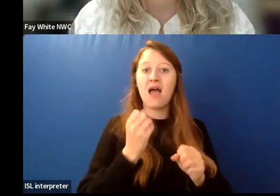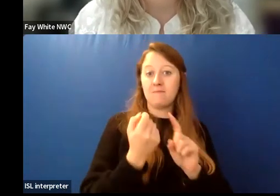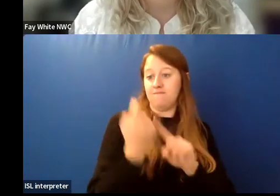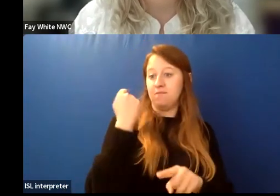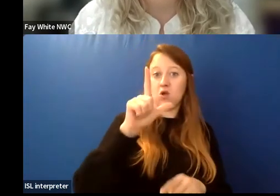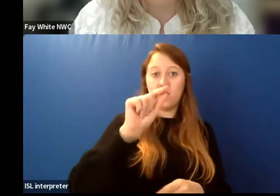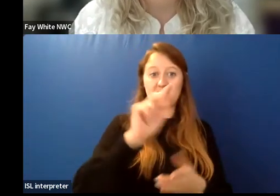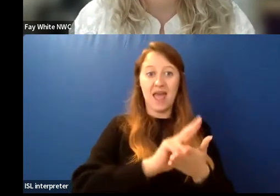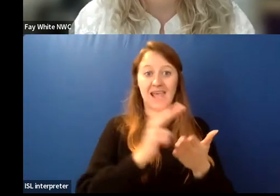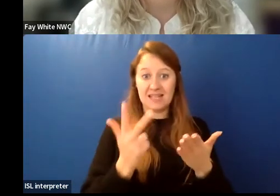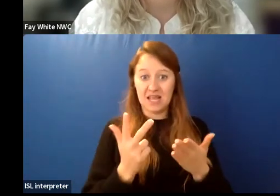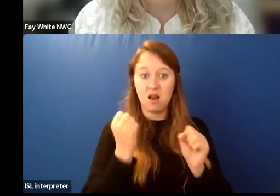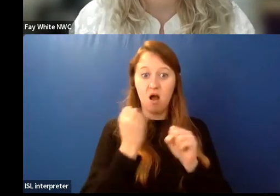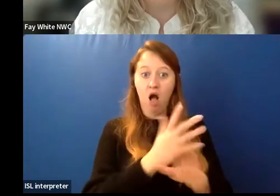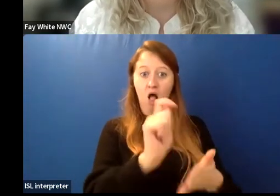this public